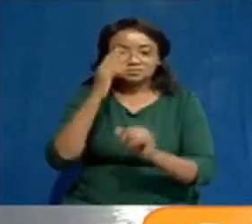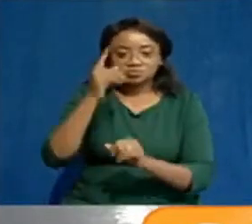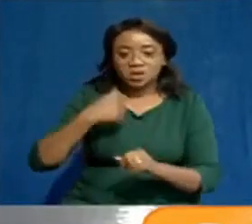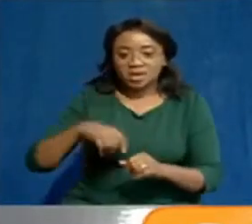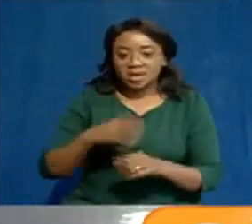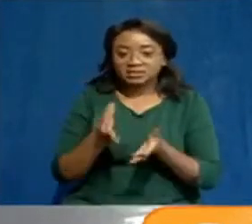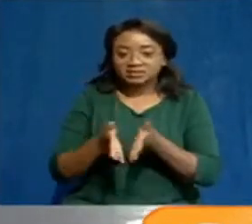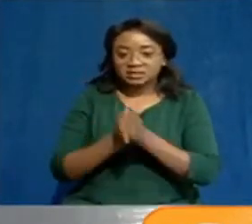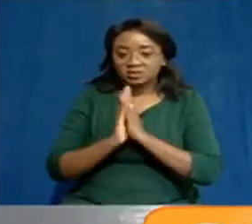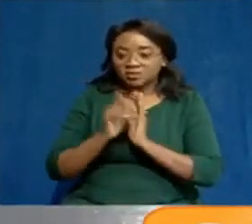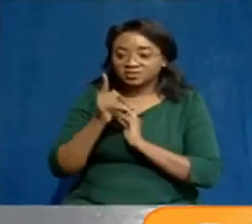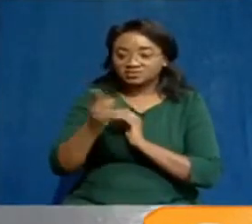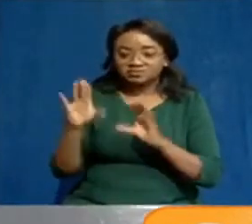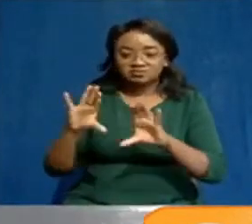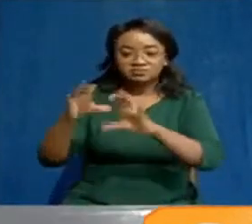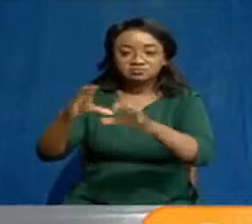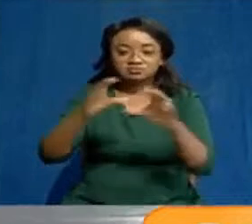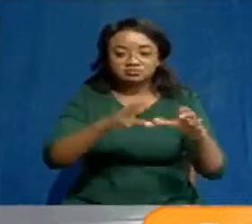do